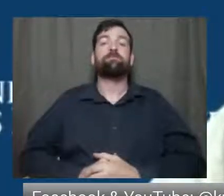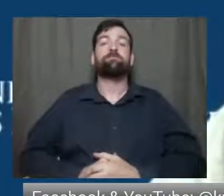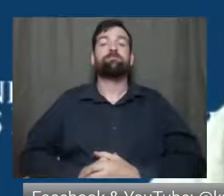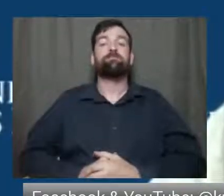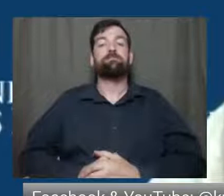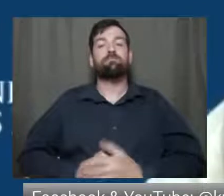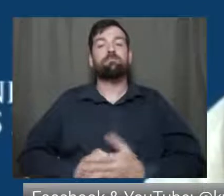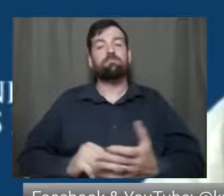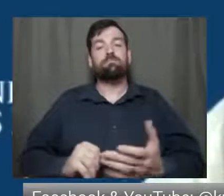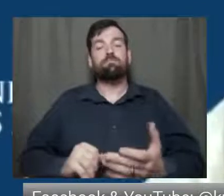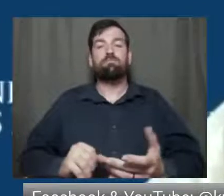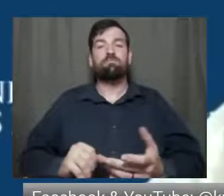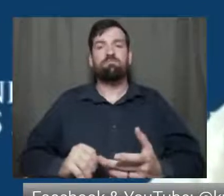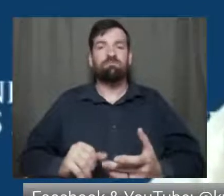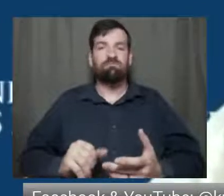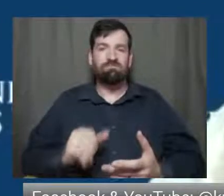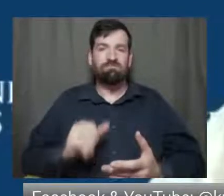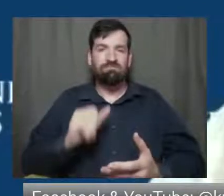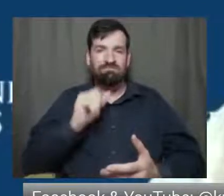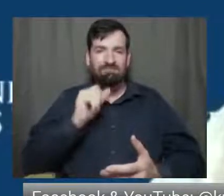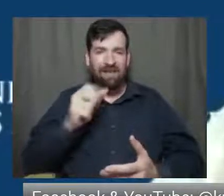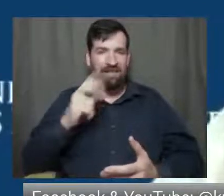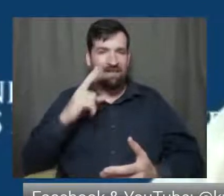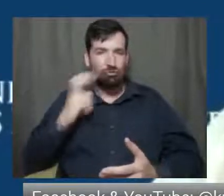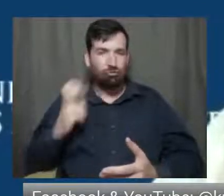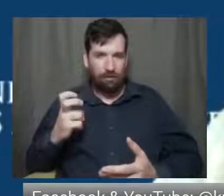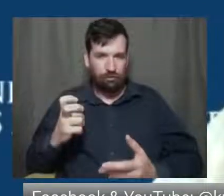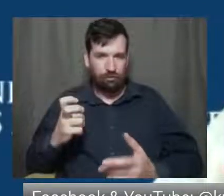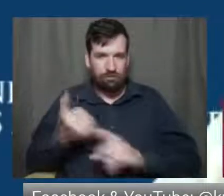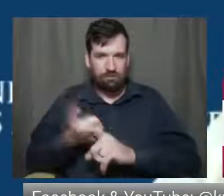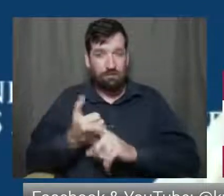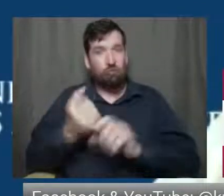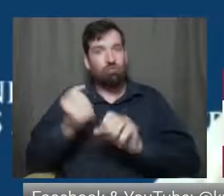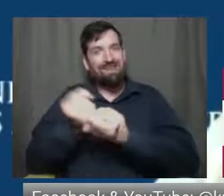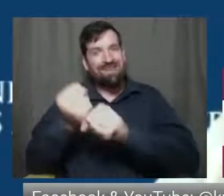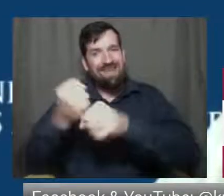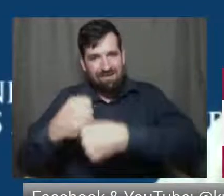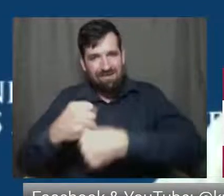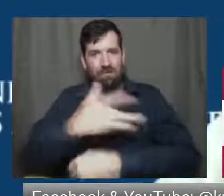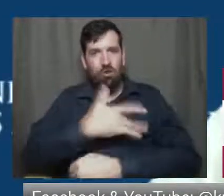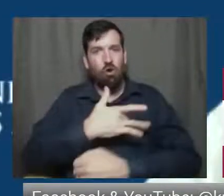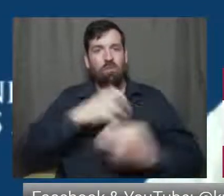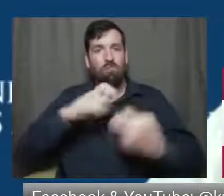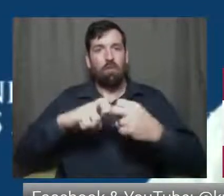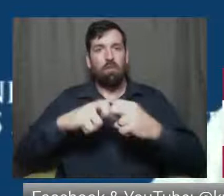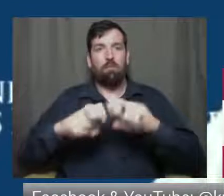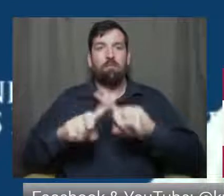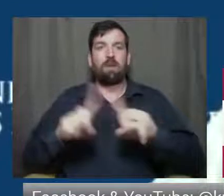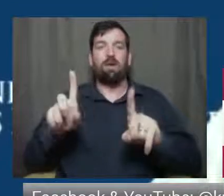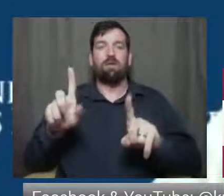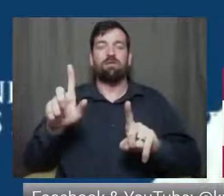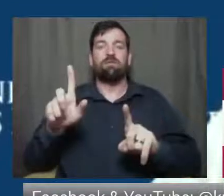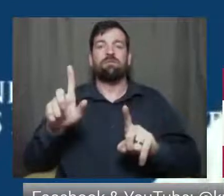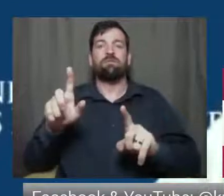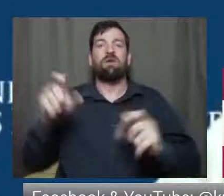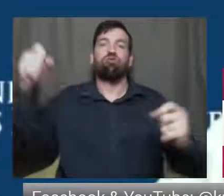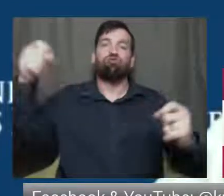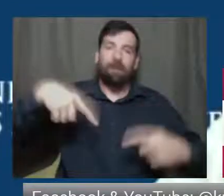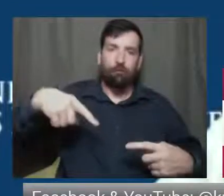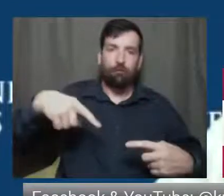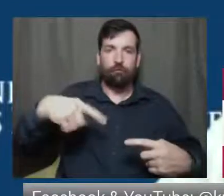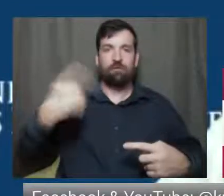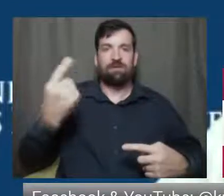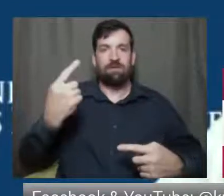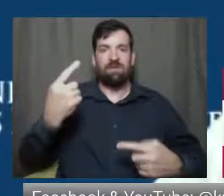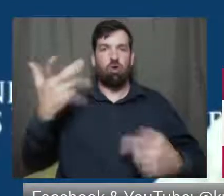be at. It's not that the extraction is creating the heart problem, but it's kind of like triggering something that is in